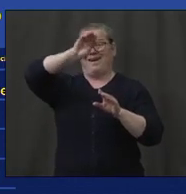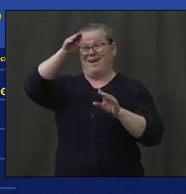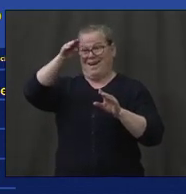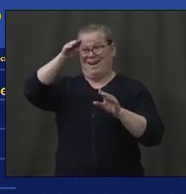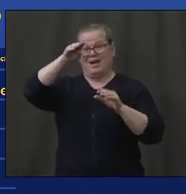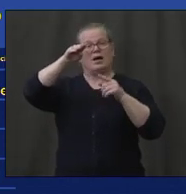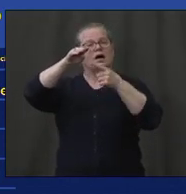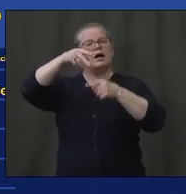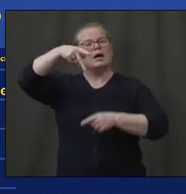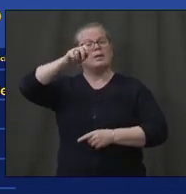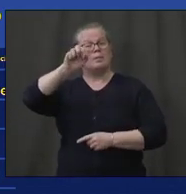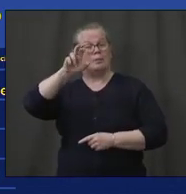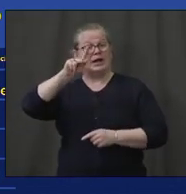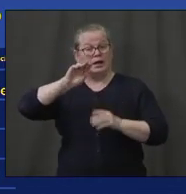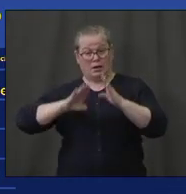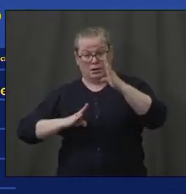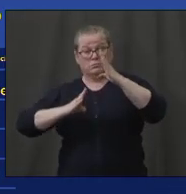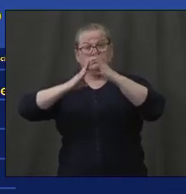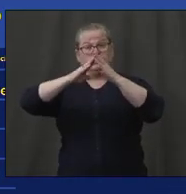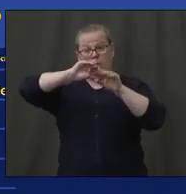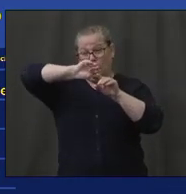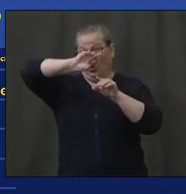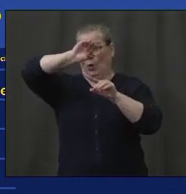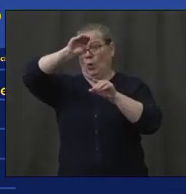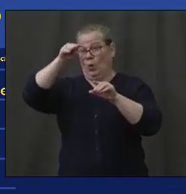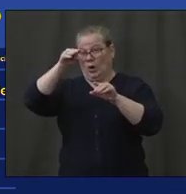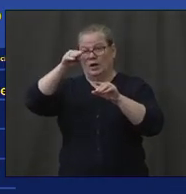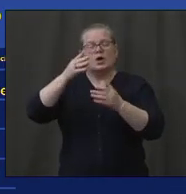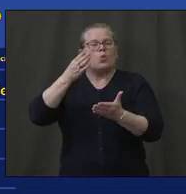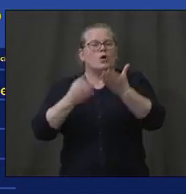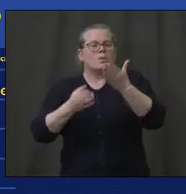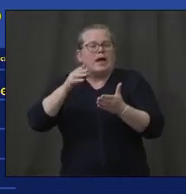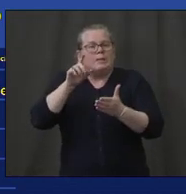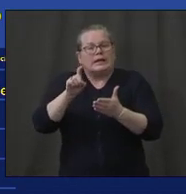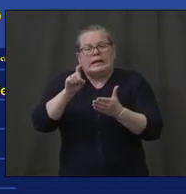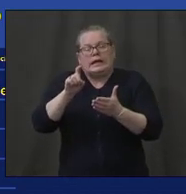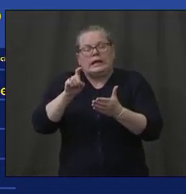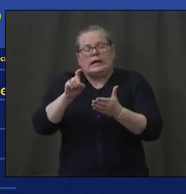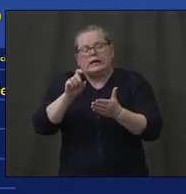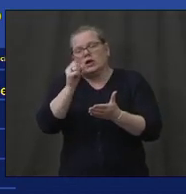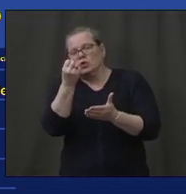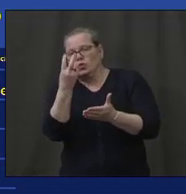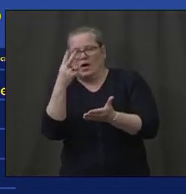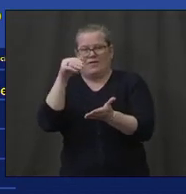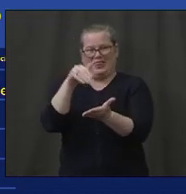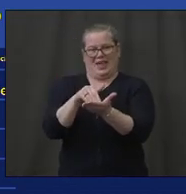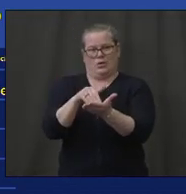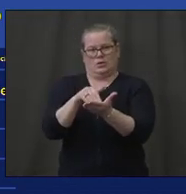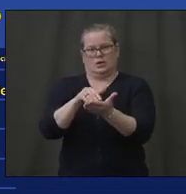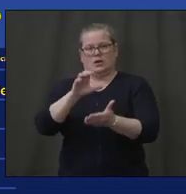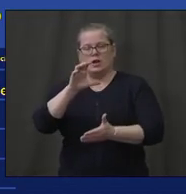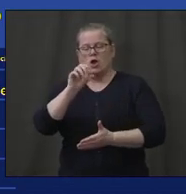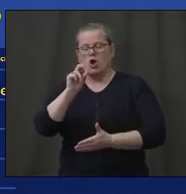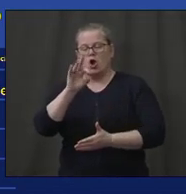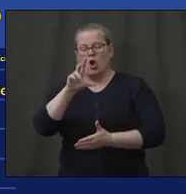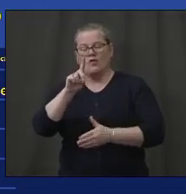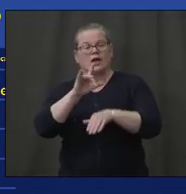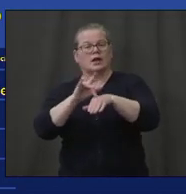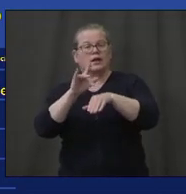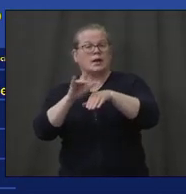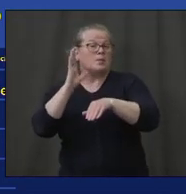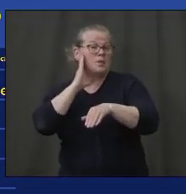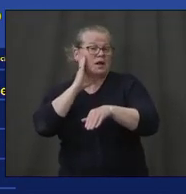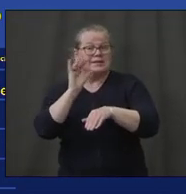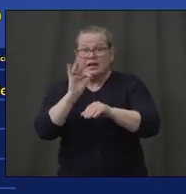of 12,000 COVID beds if nothing changes due to social distancing or technology, and